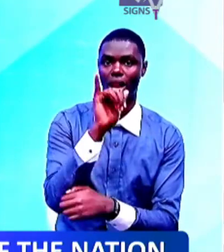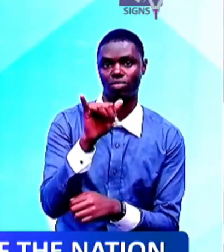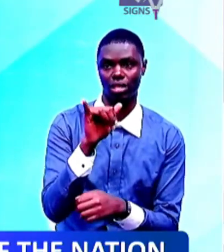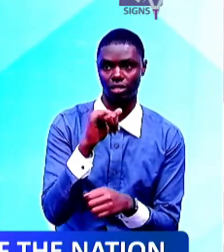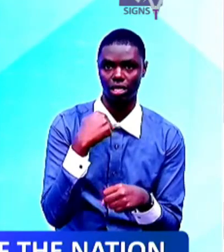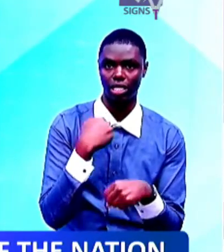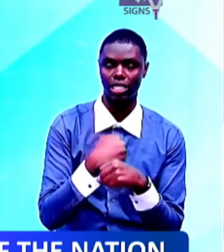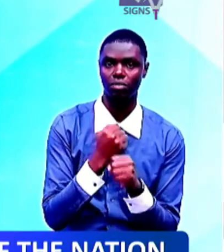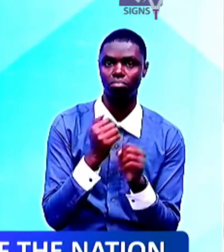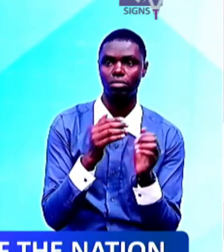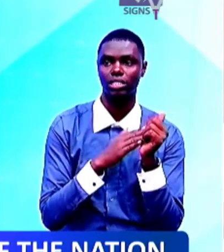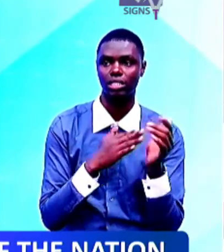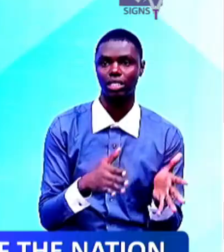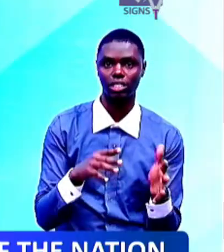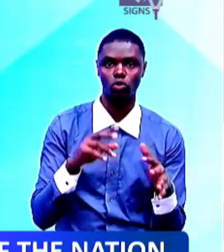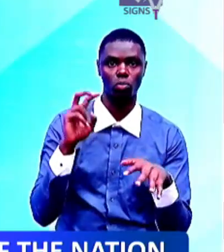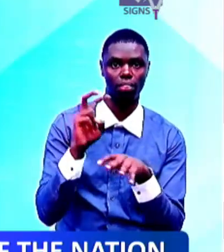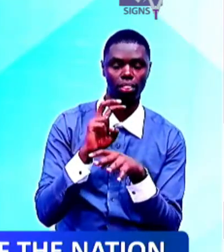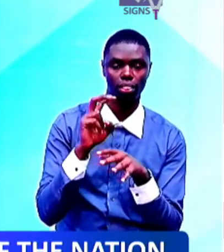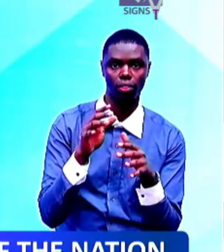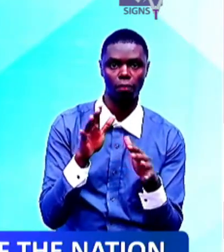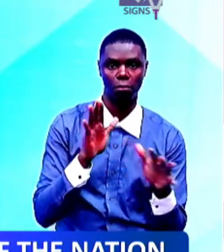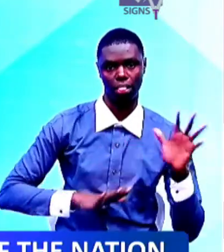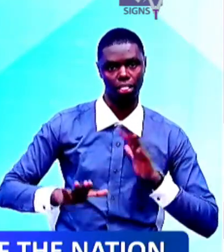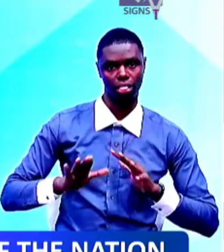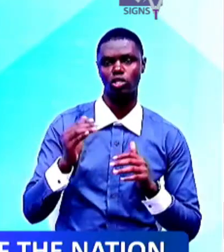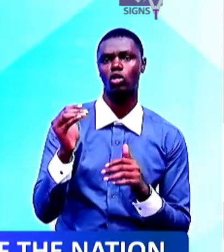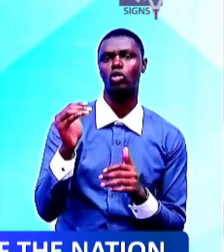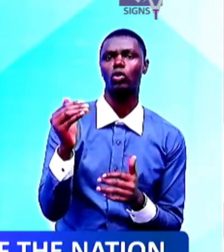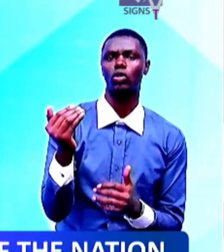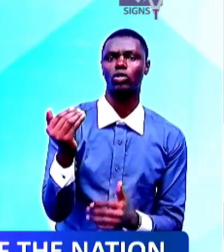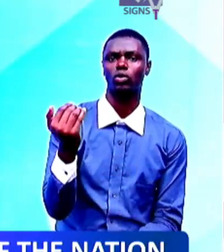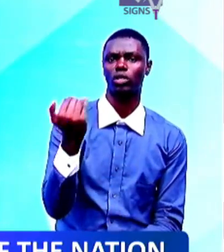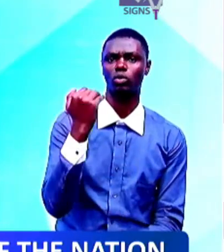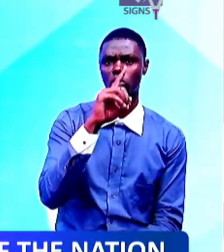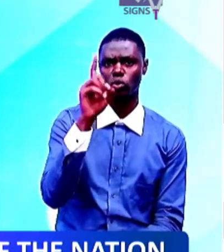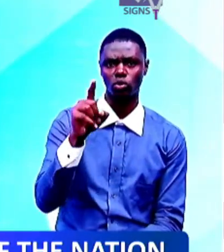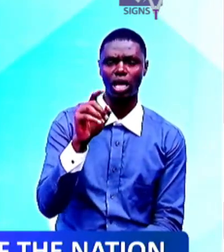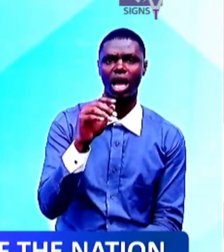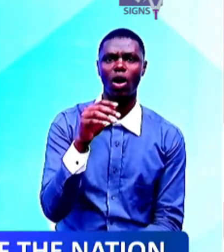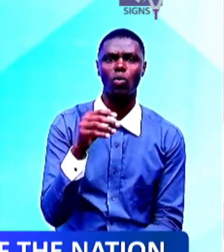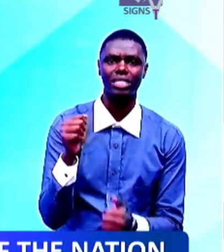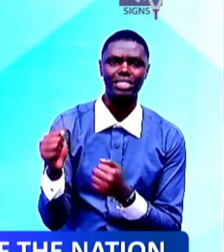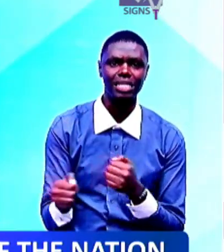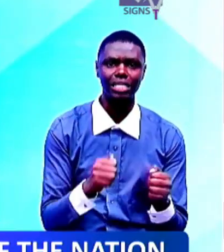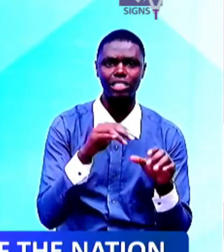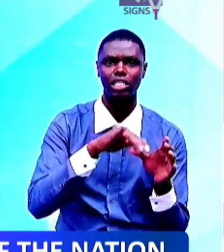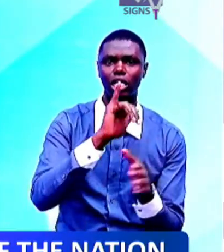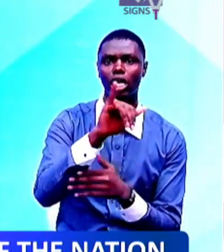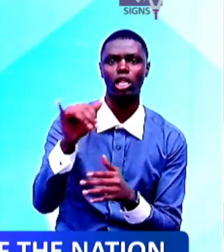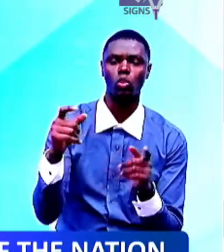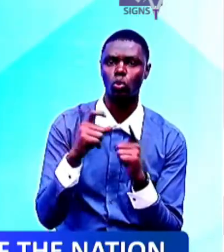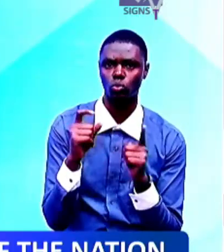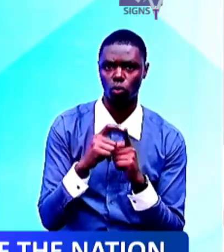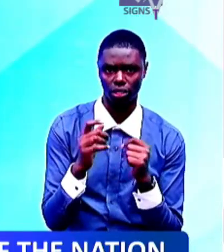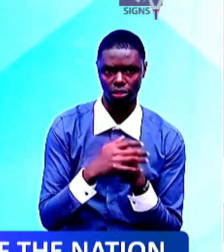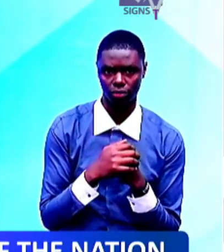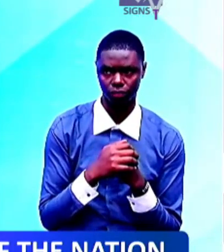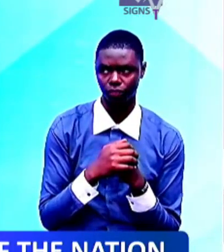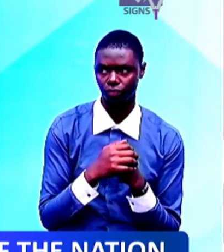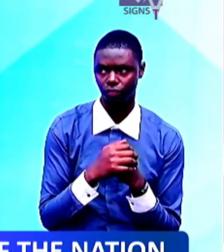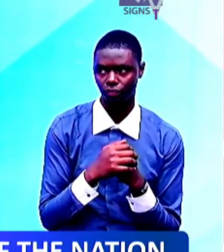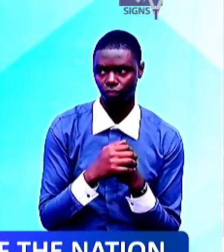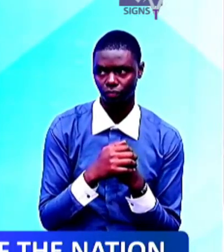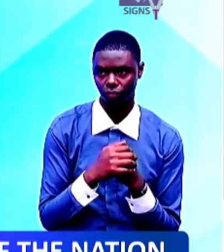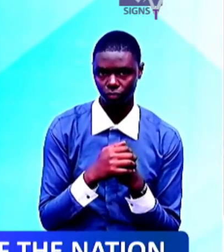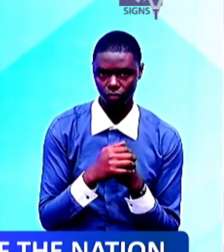makes leaders to be in check. The only question we need to ask ourselves, are we strategic with those words? Because it is a sloganism has been there. You